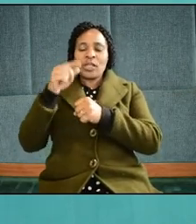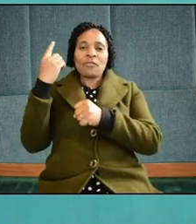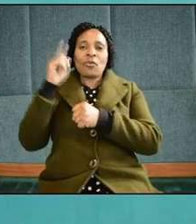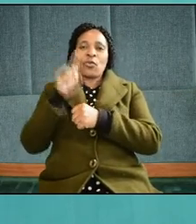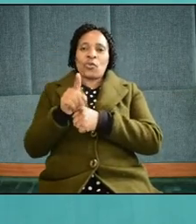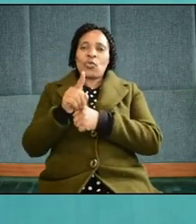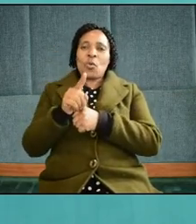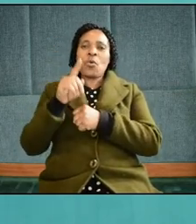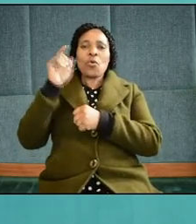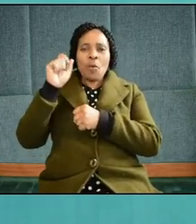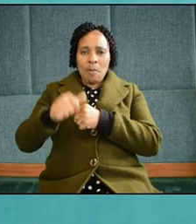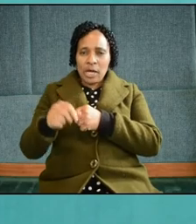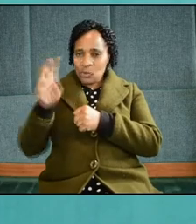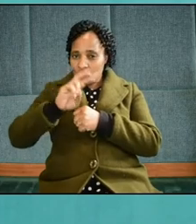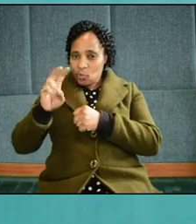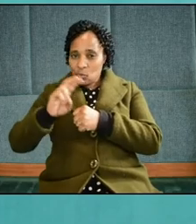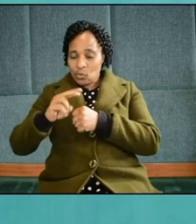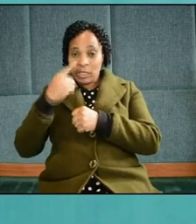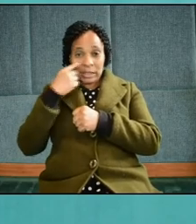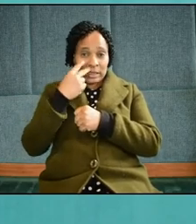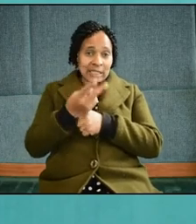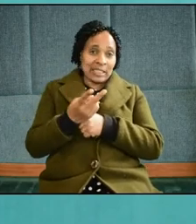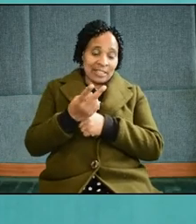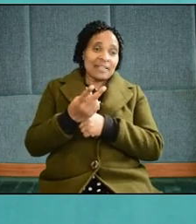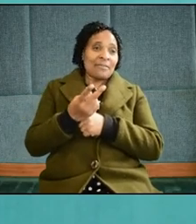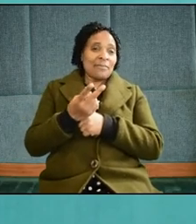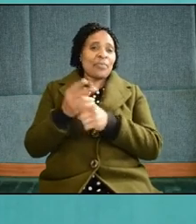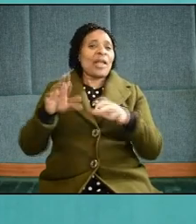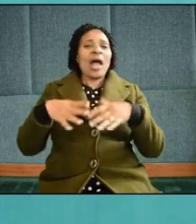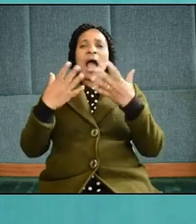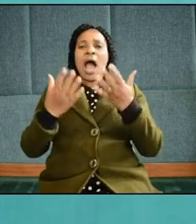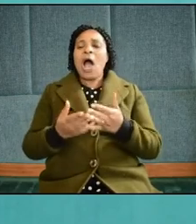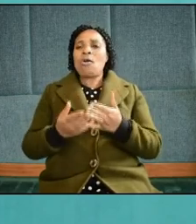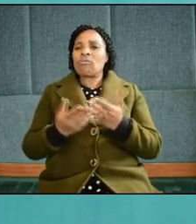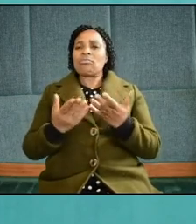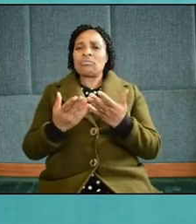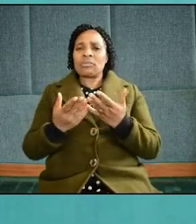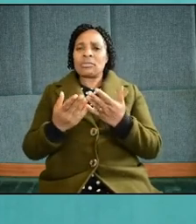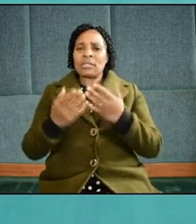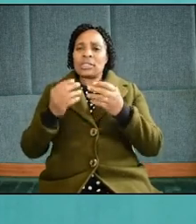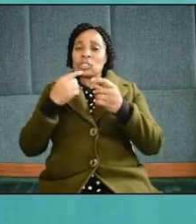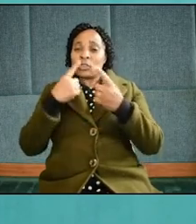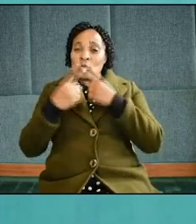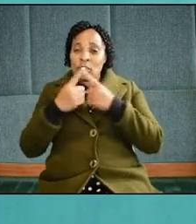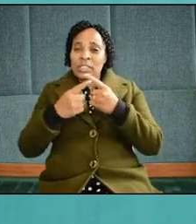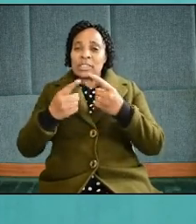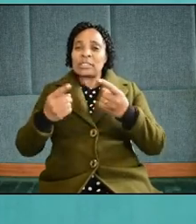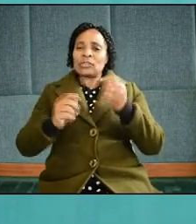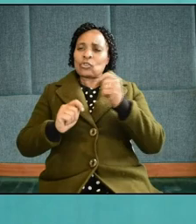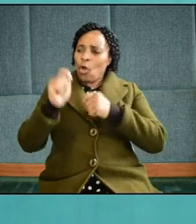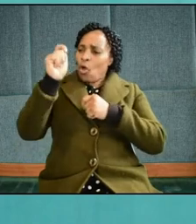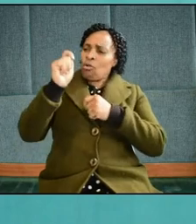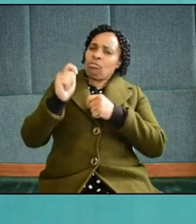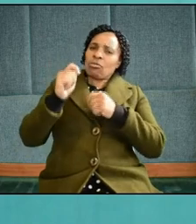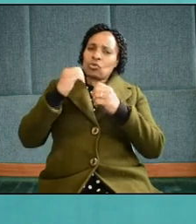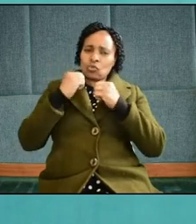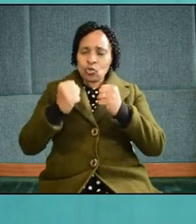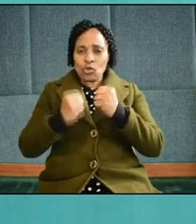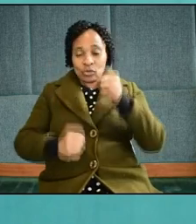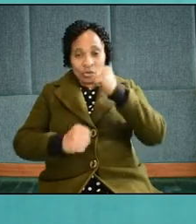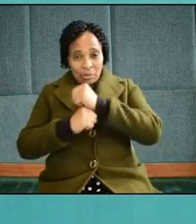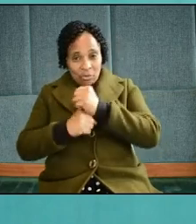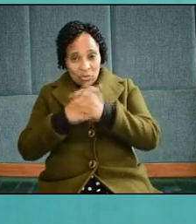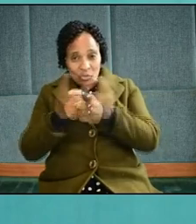to look at them and see how is their physique? Like, are they tall enough? Are they strong enough to support